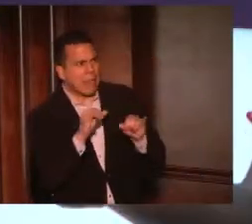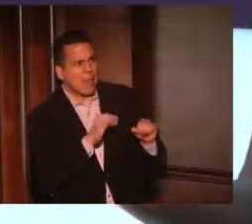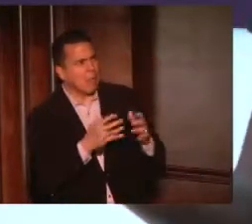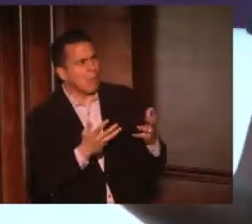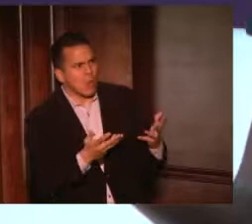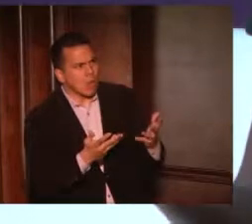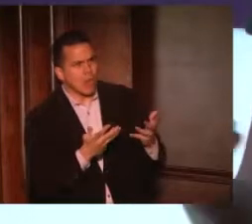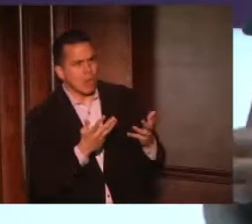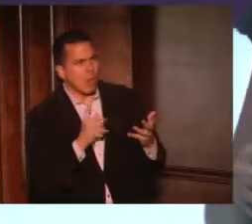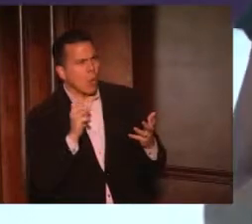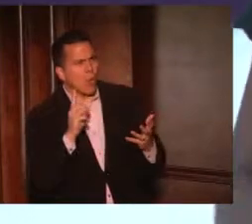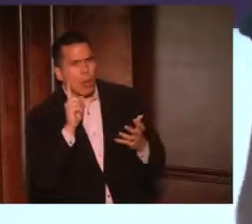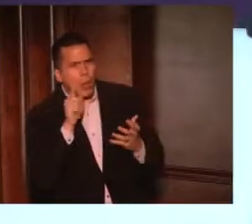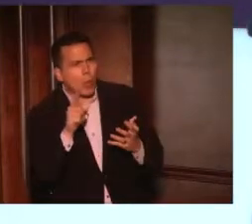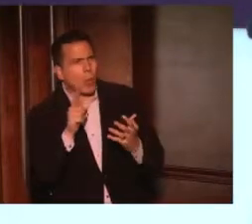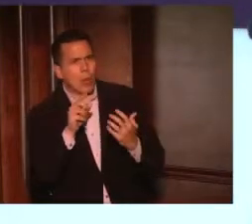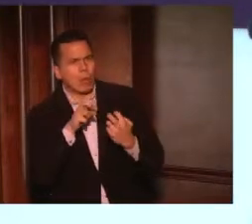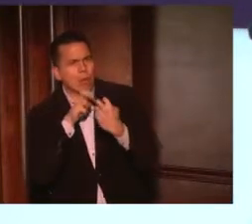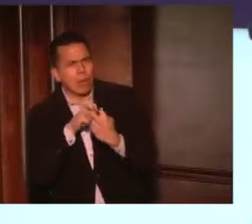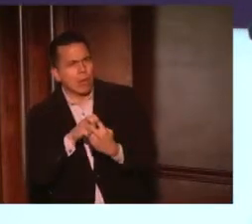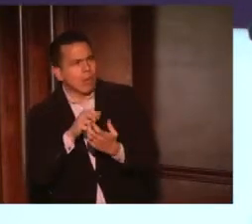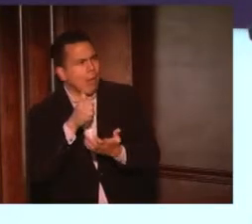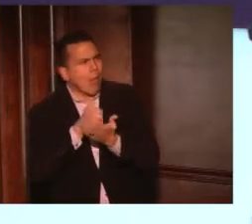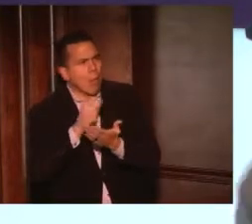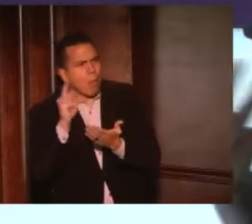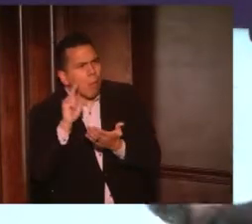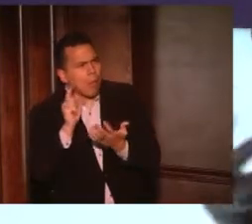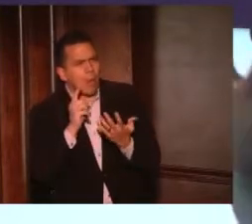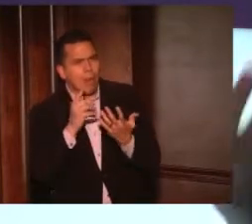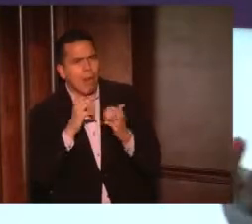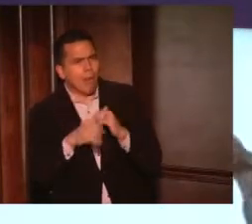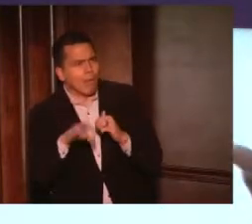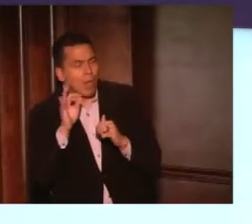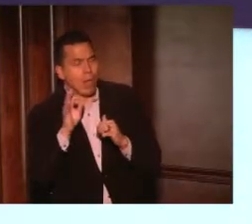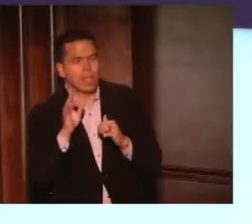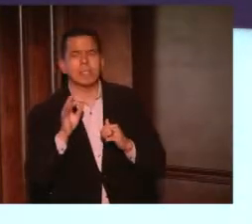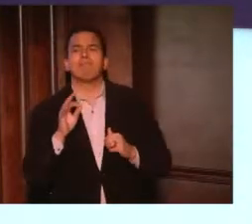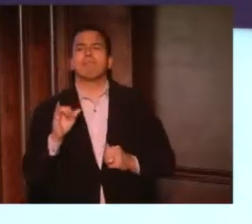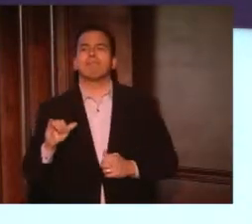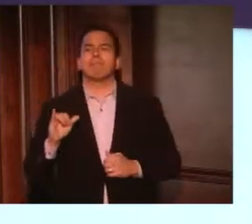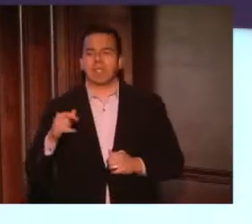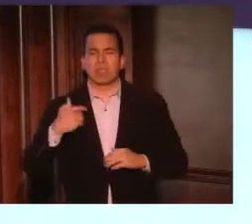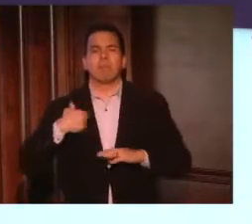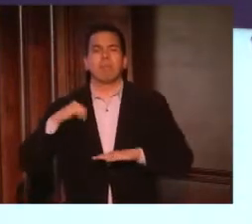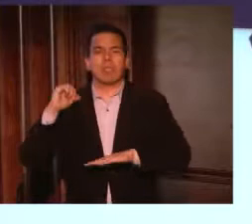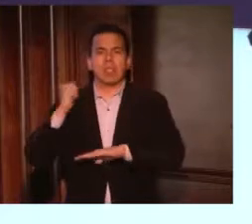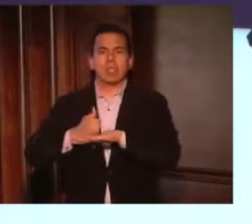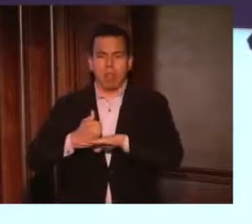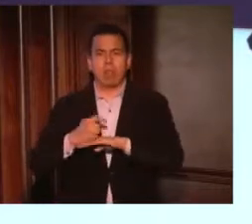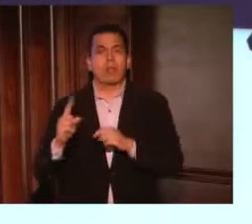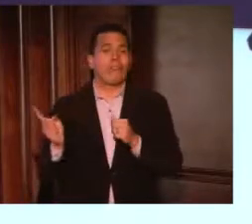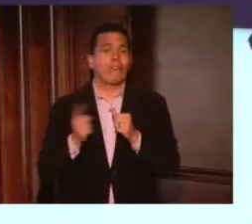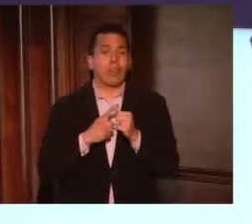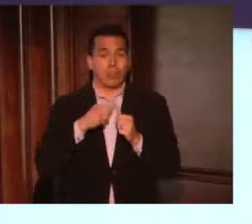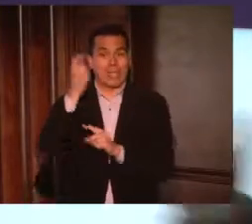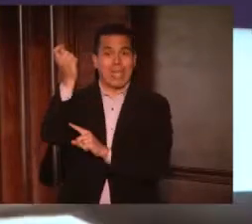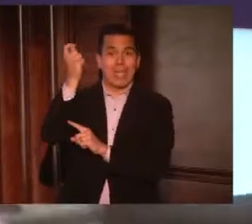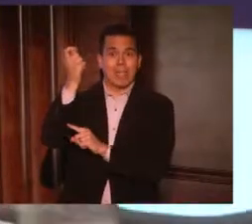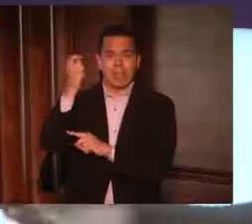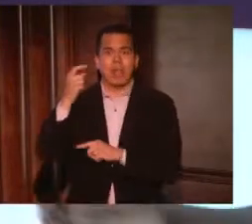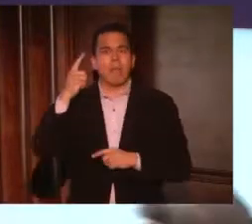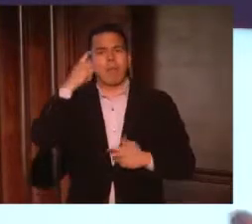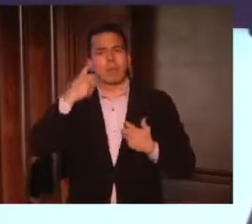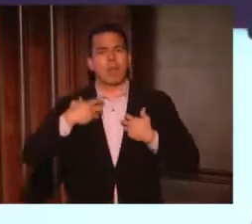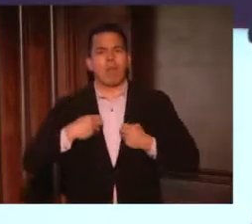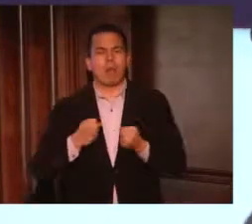talk to, where to go to. And so I started what was Kenya's first free mental health support line. Mm-hmm. And in the first